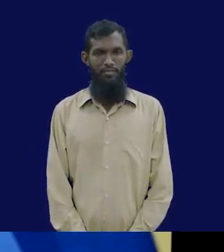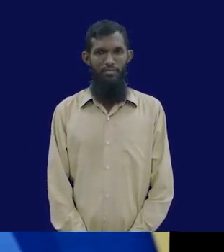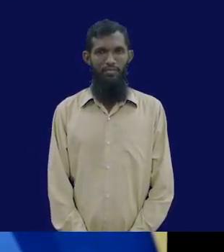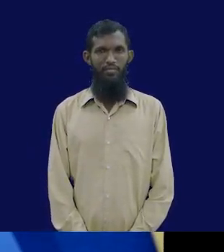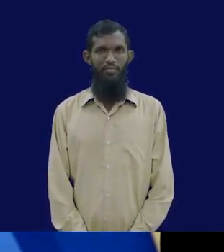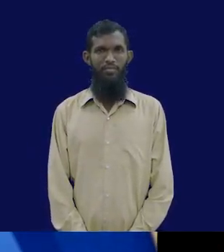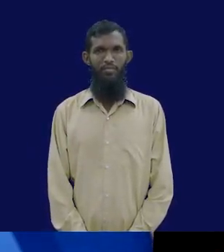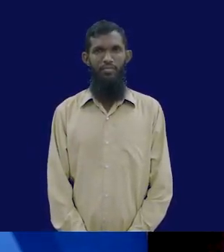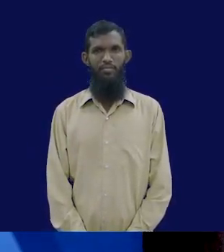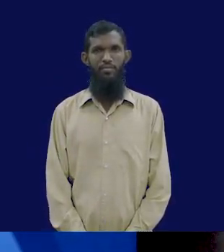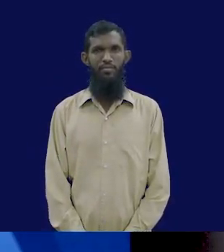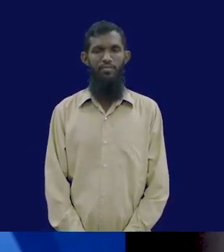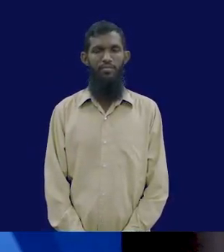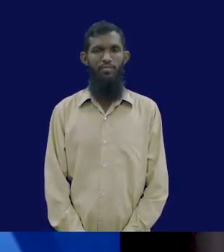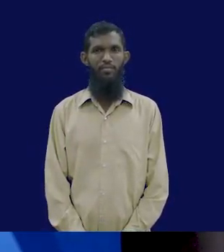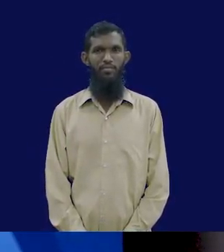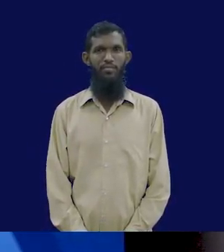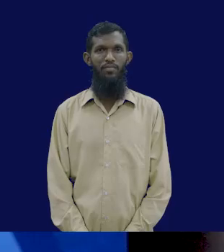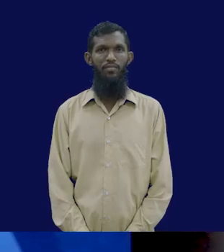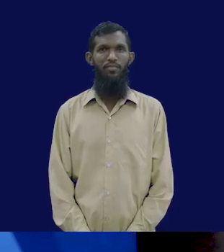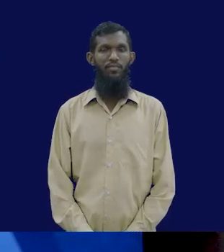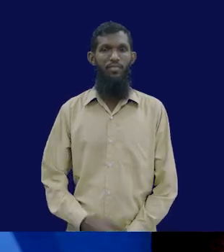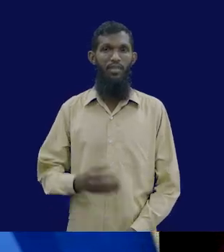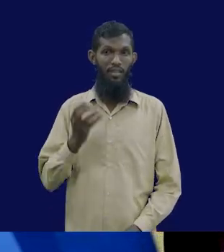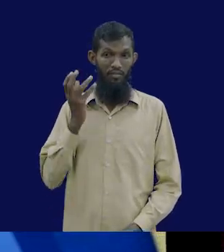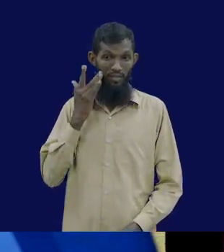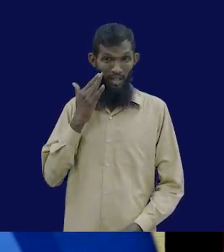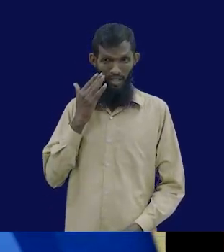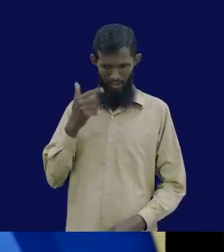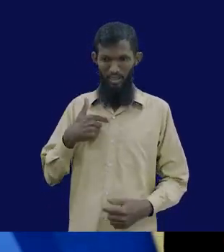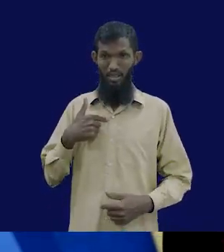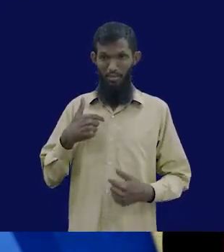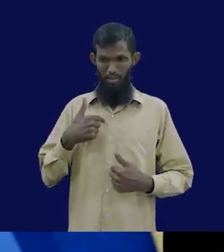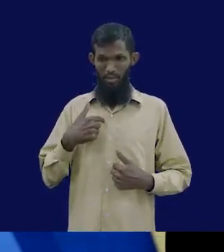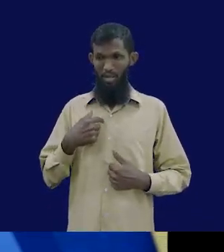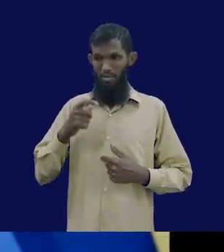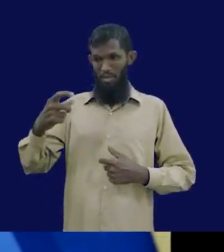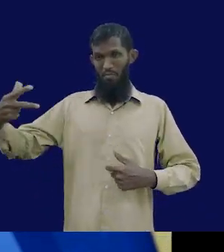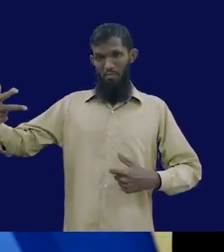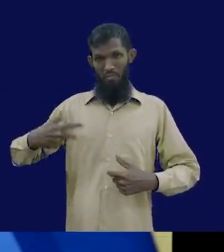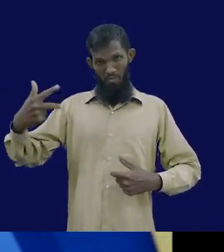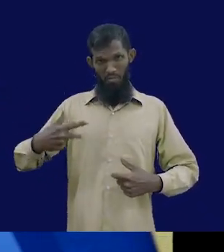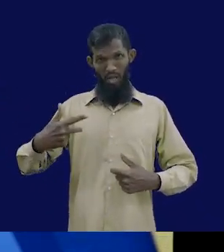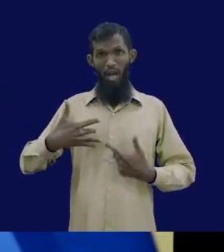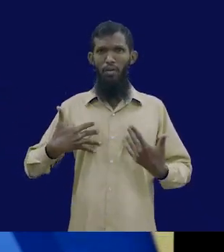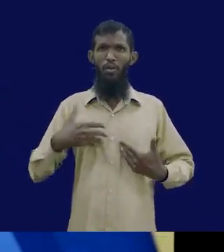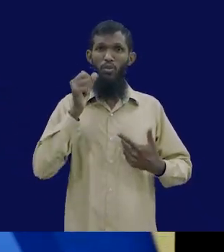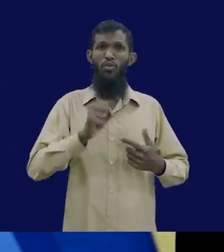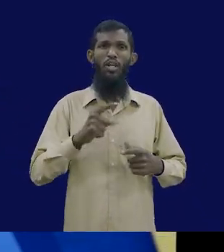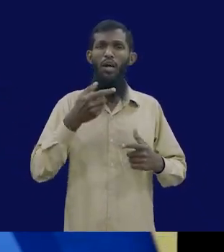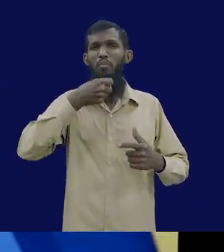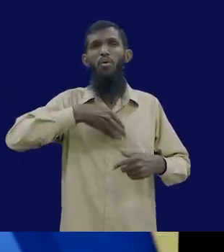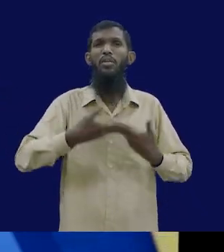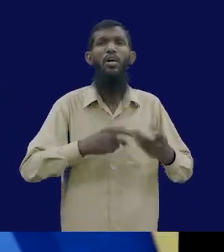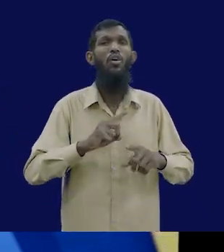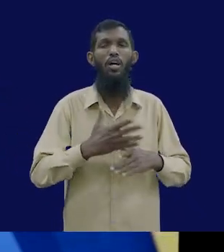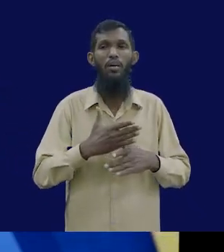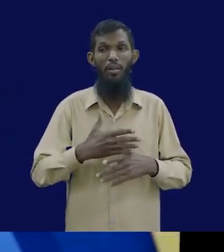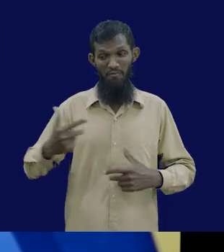And also, it is from the sunnah when someone is attacked or insulted to say ana